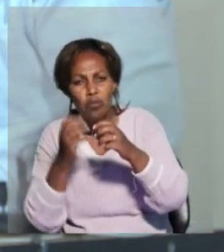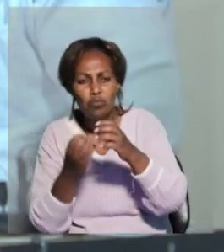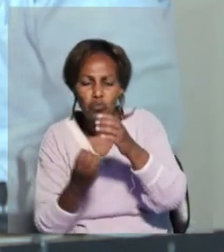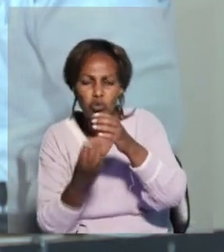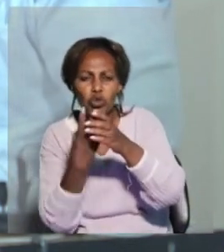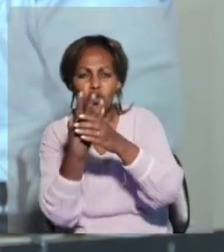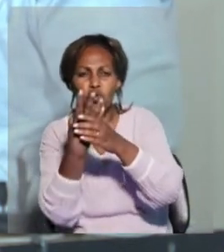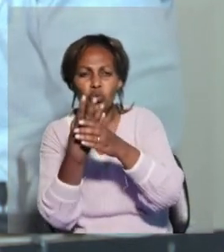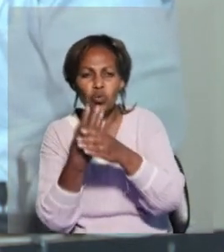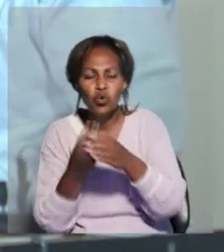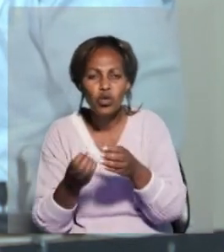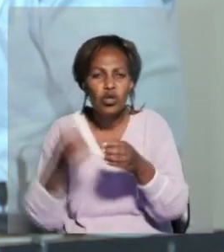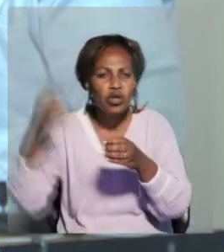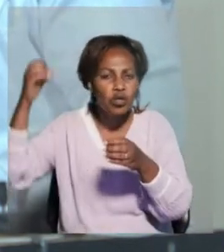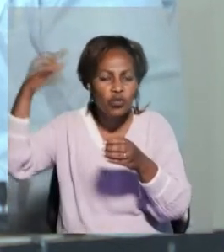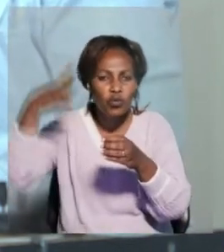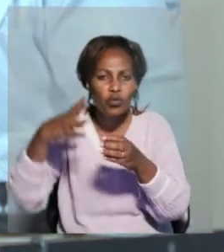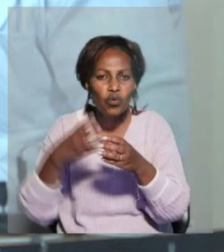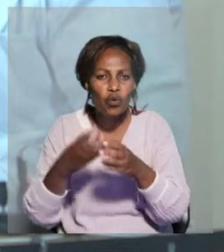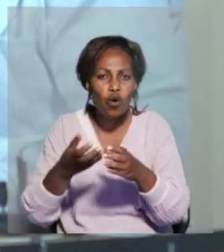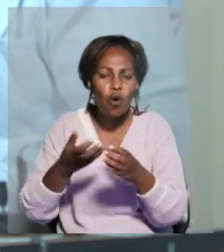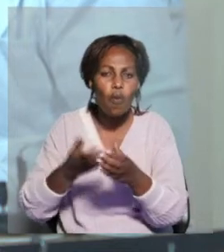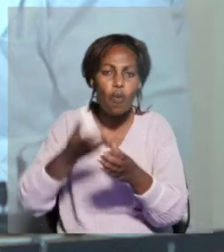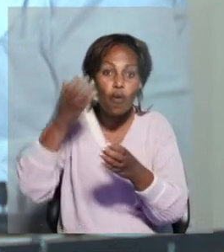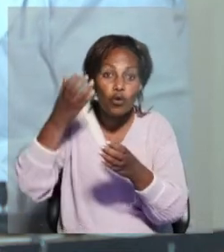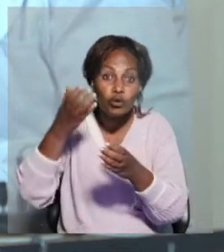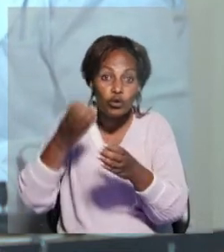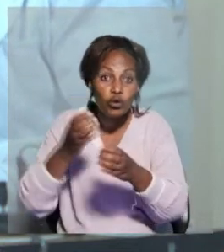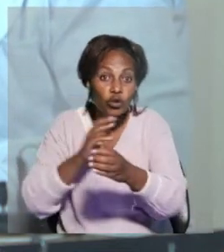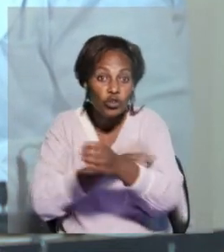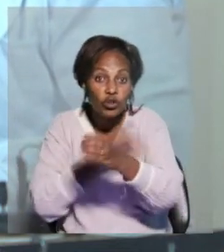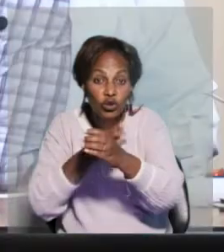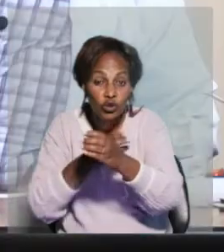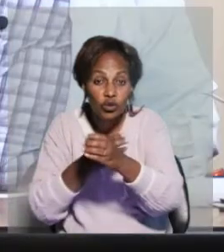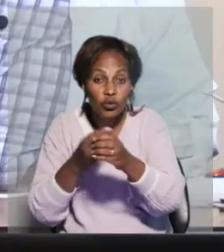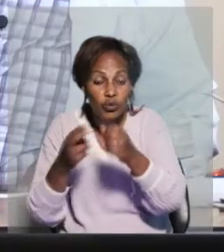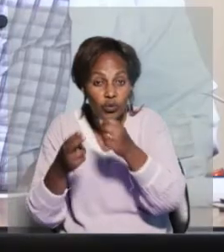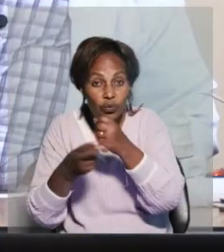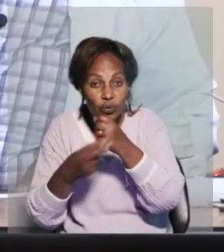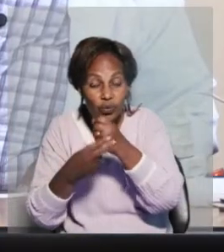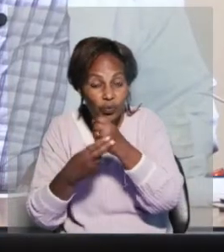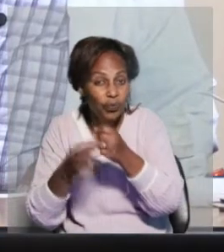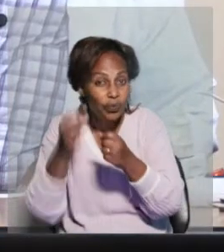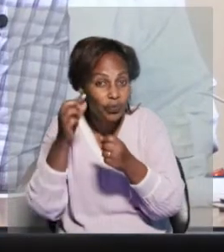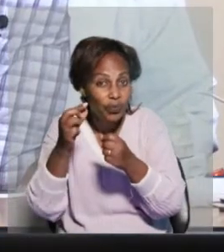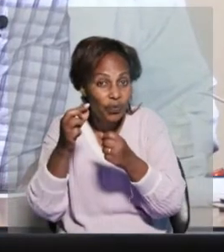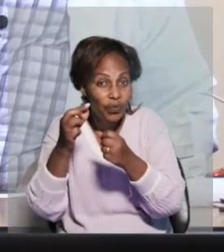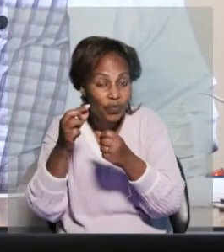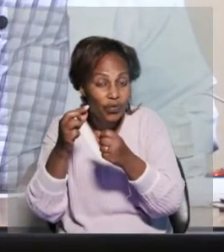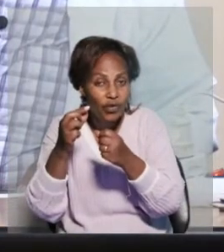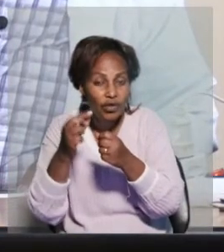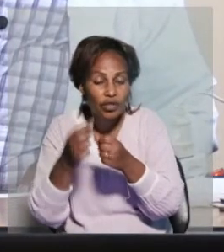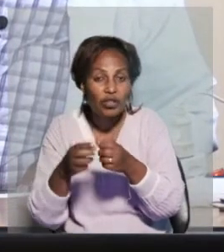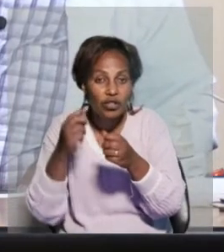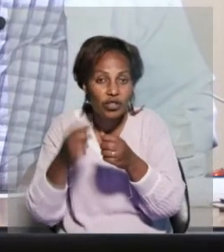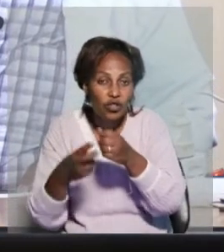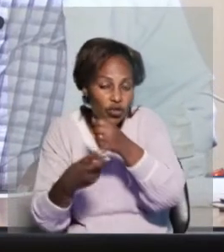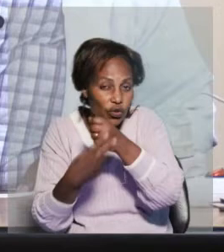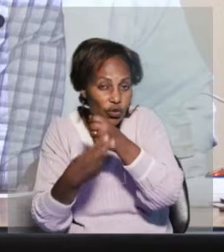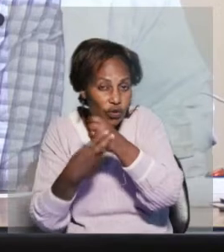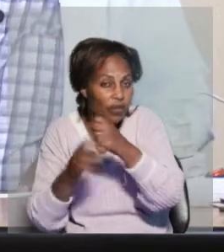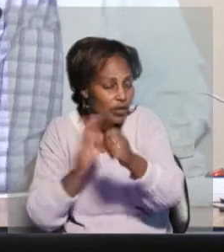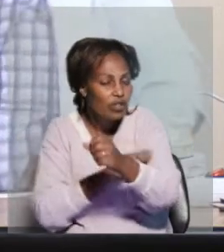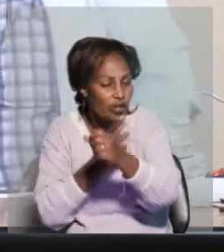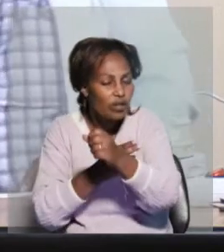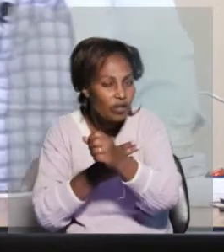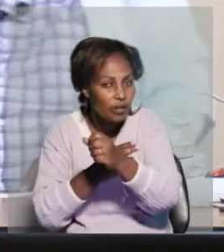of light for less amount of electricity consumption. This is energy saving. Yeah. It's very